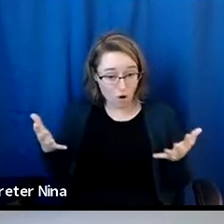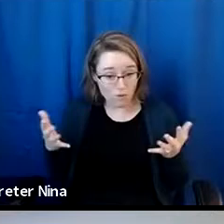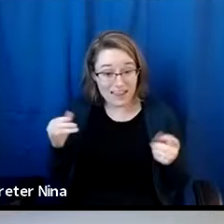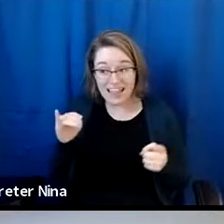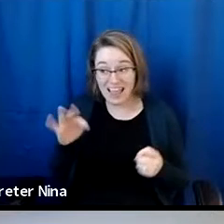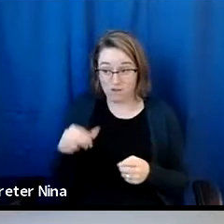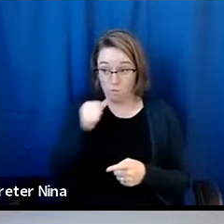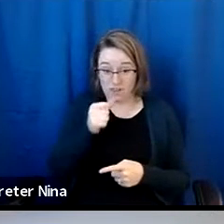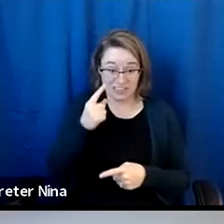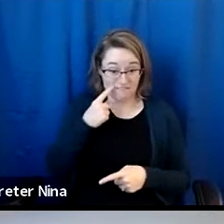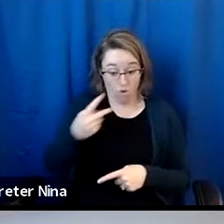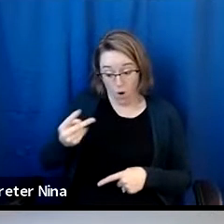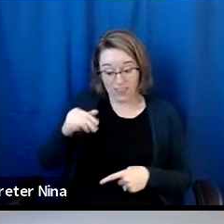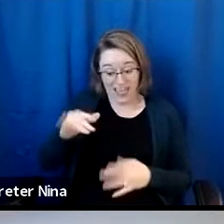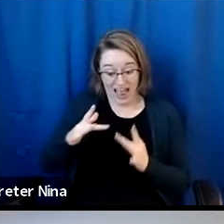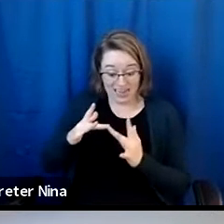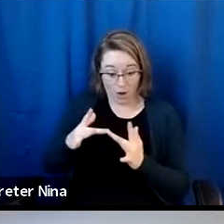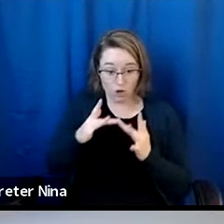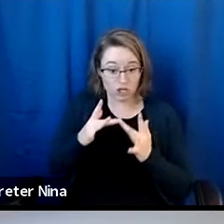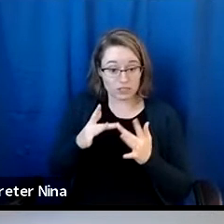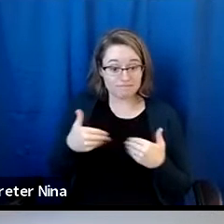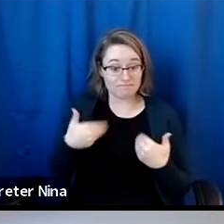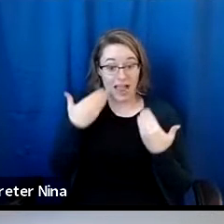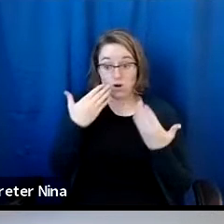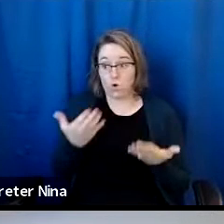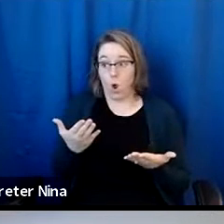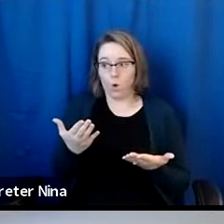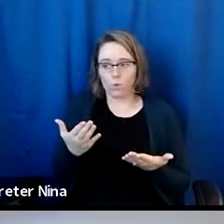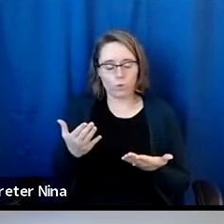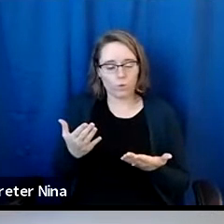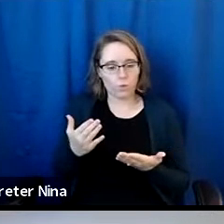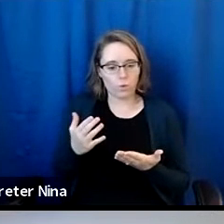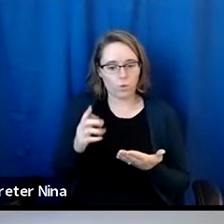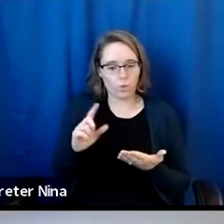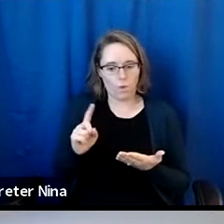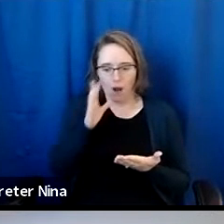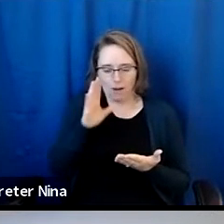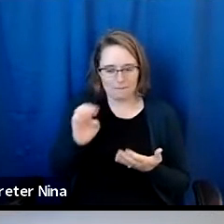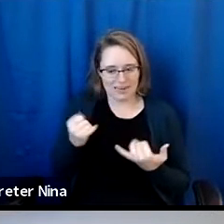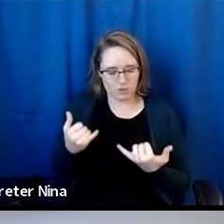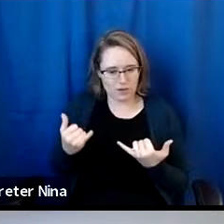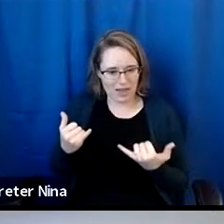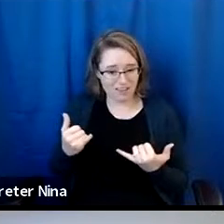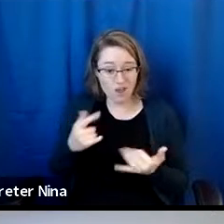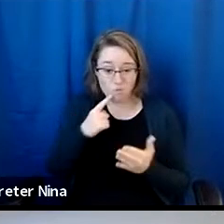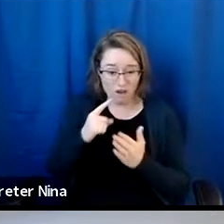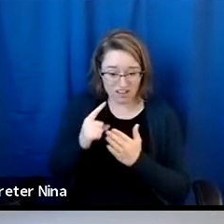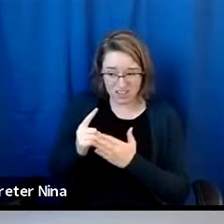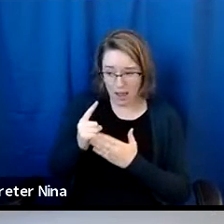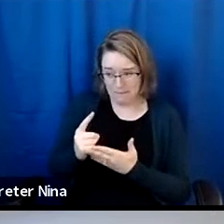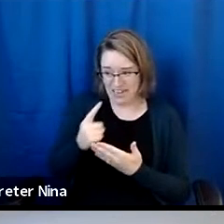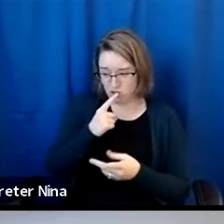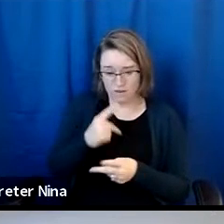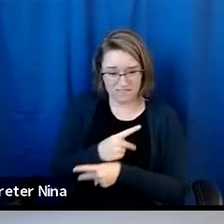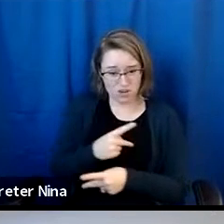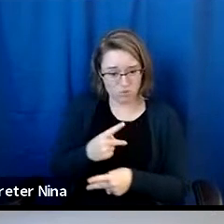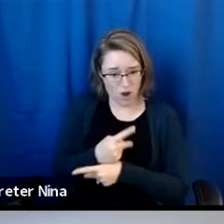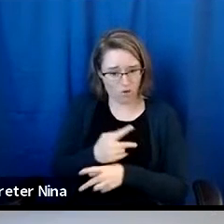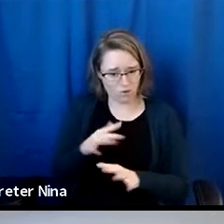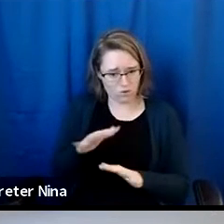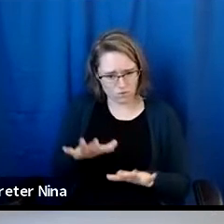been for that, I don't know where I would be right now, because it took me a minute to figure out,